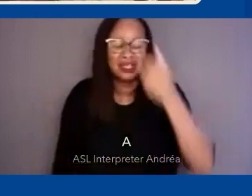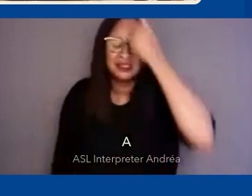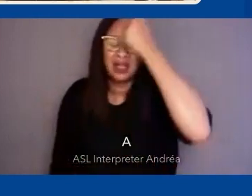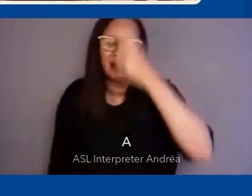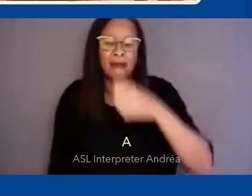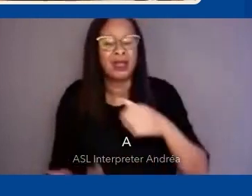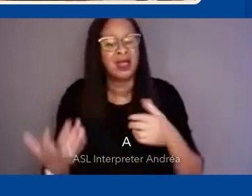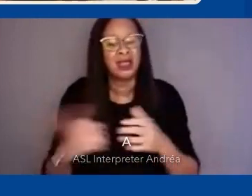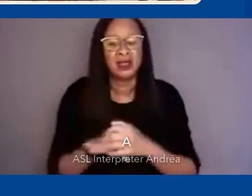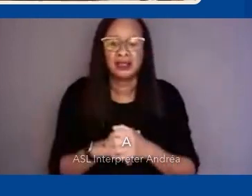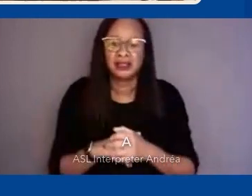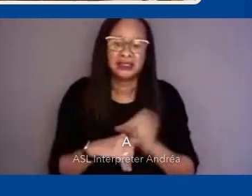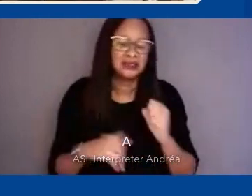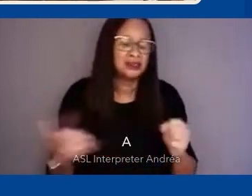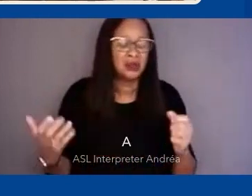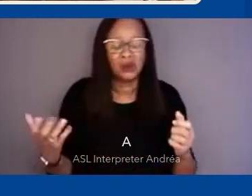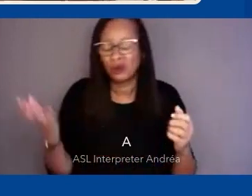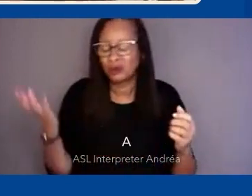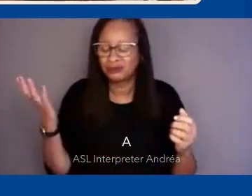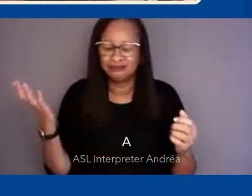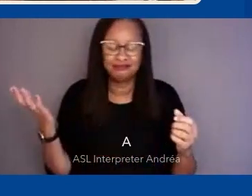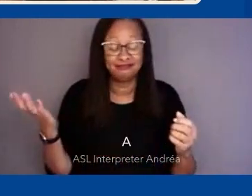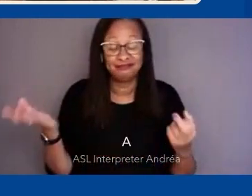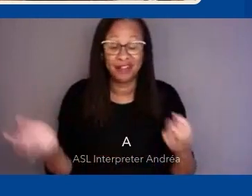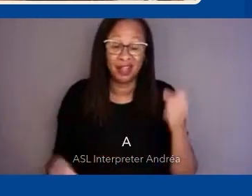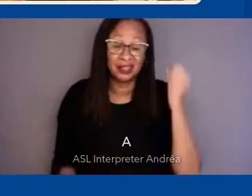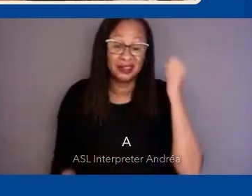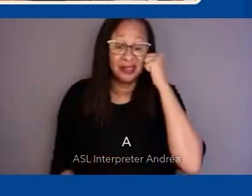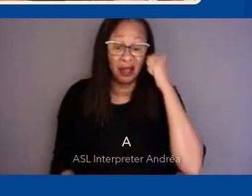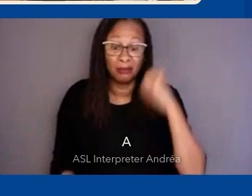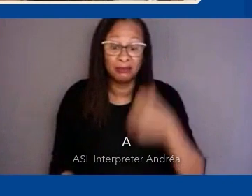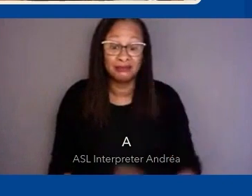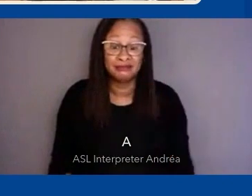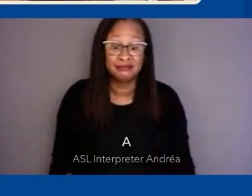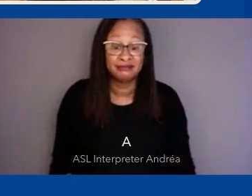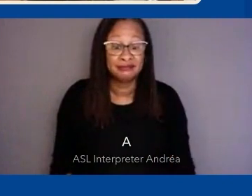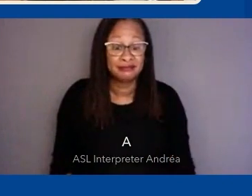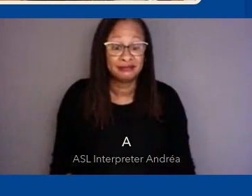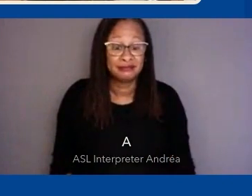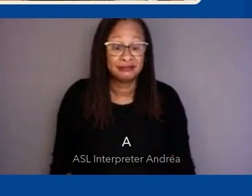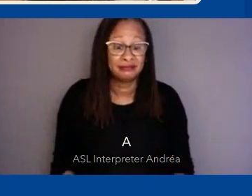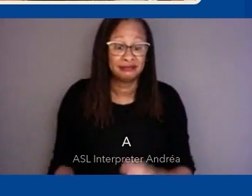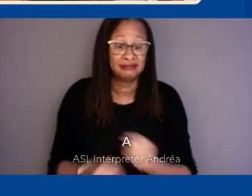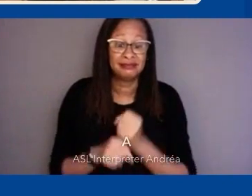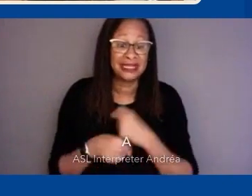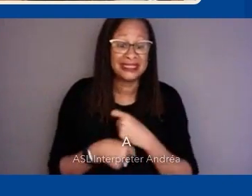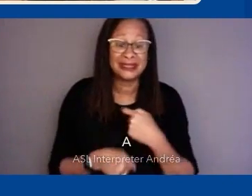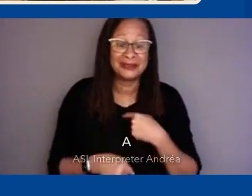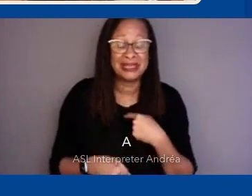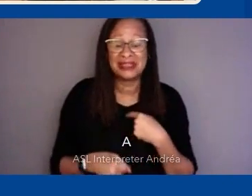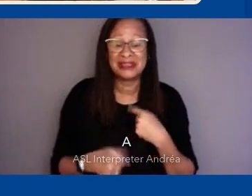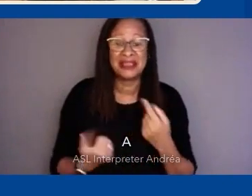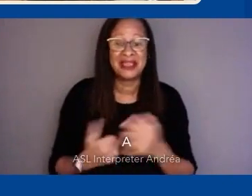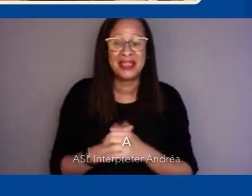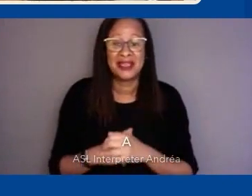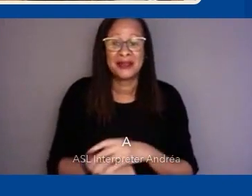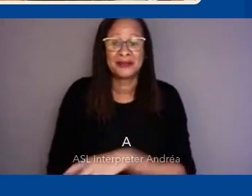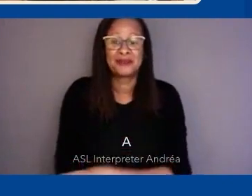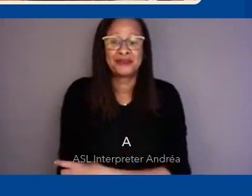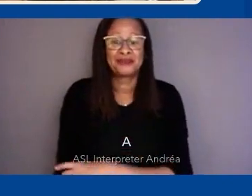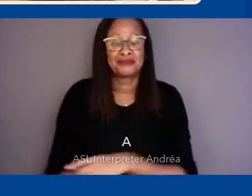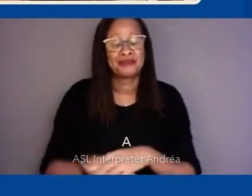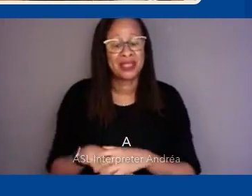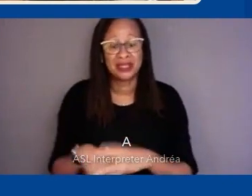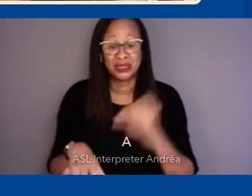so fucking dumb. And it just makes me angry. And so to hear it parroted